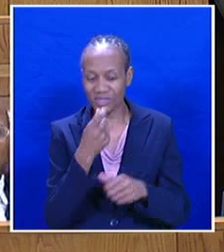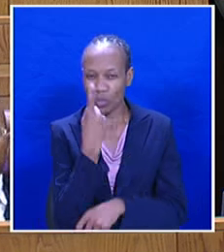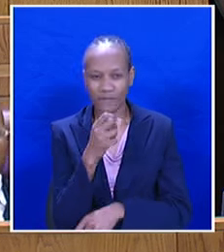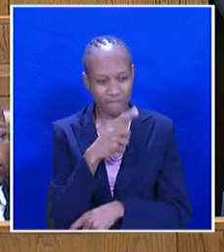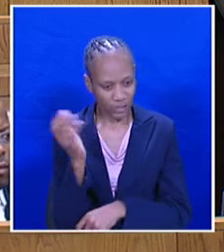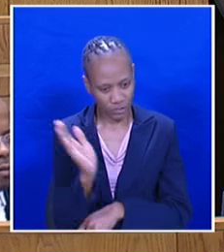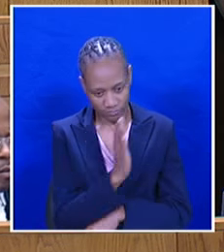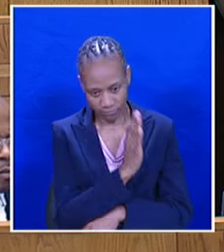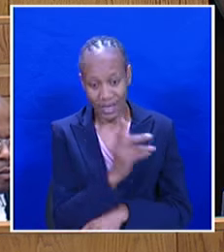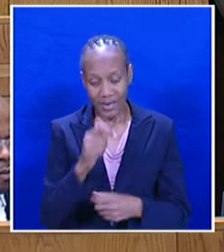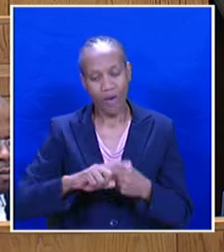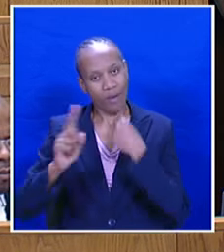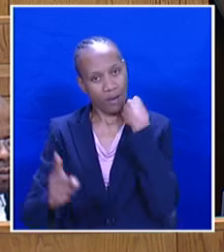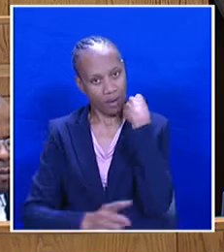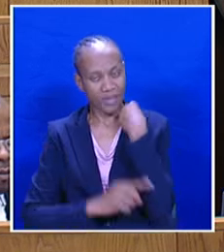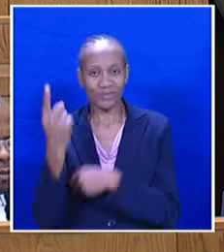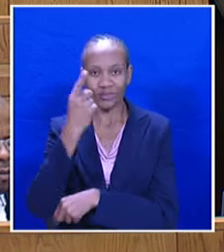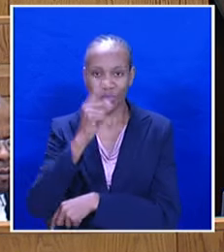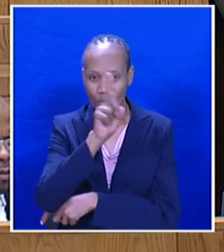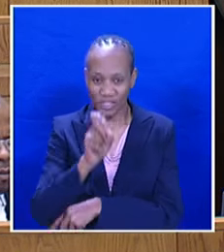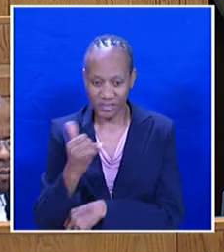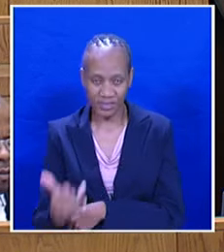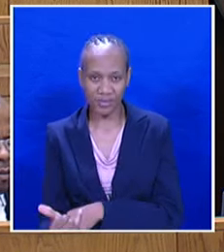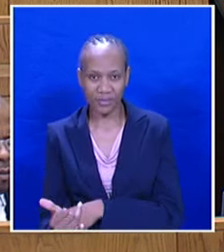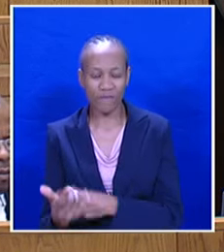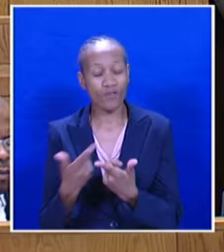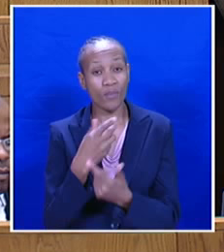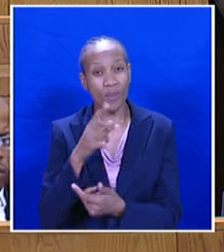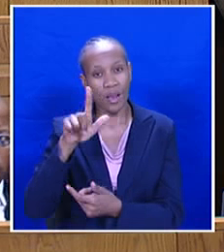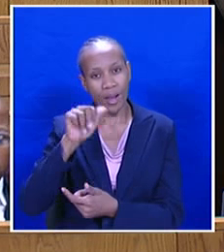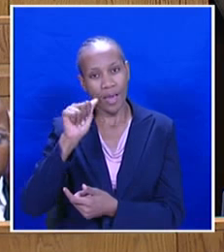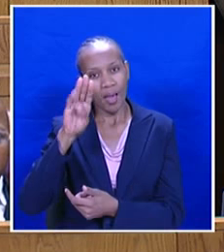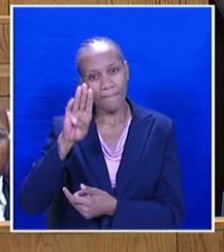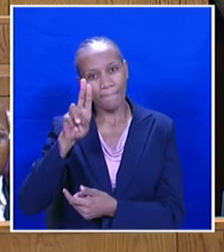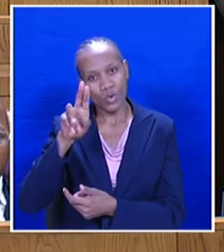question of the day. It is posed by the Honorable Labaskagni.